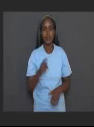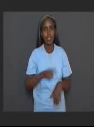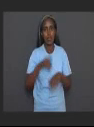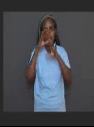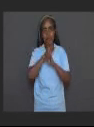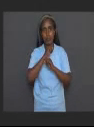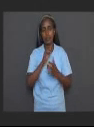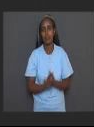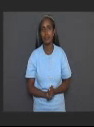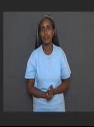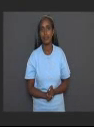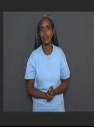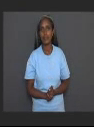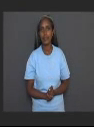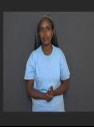Time's up.